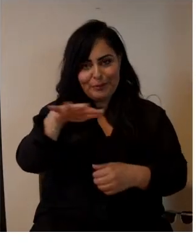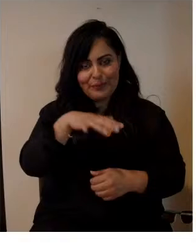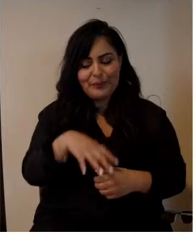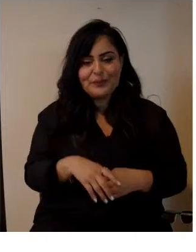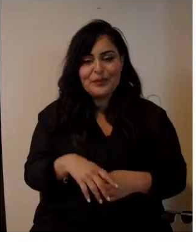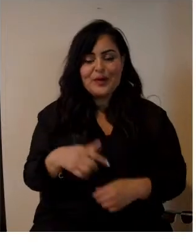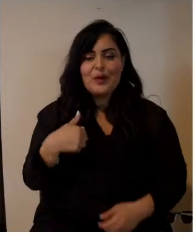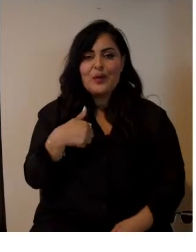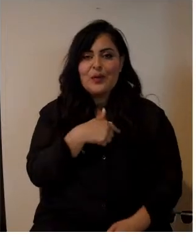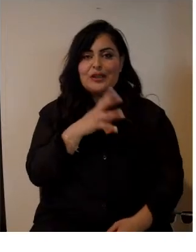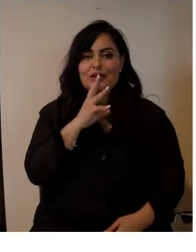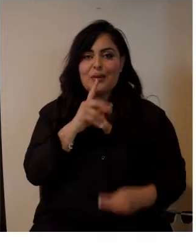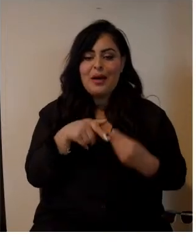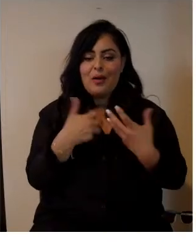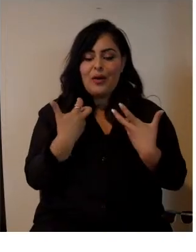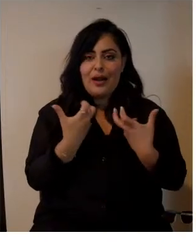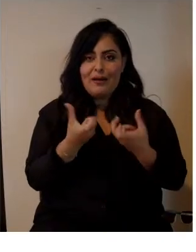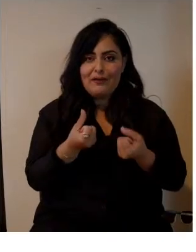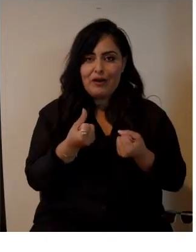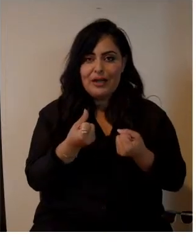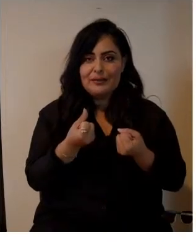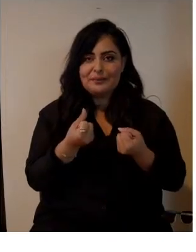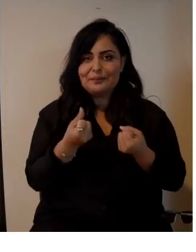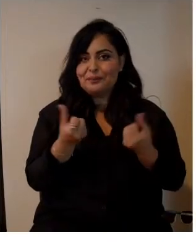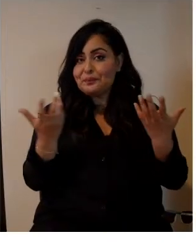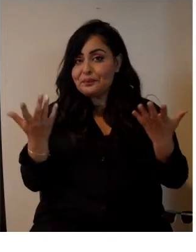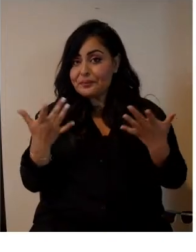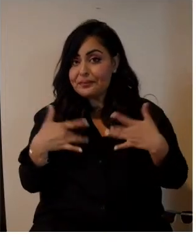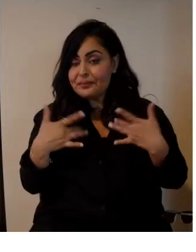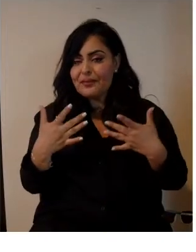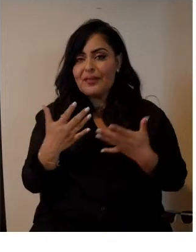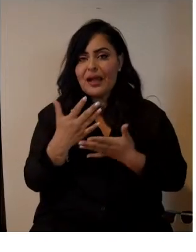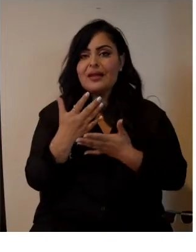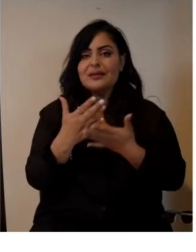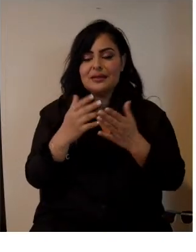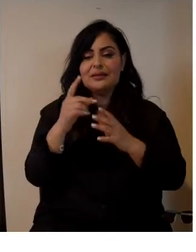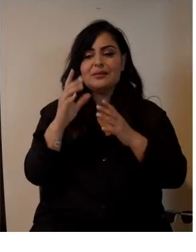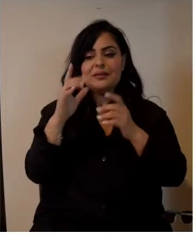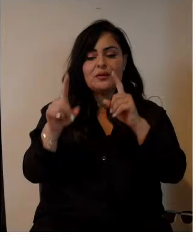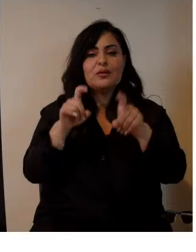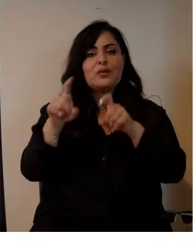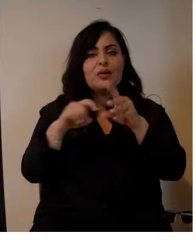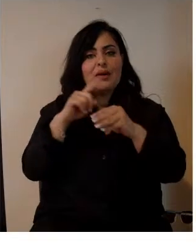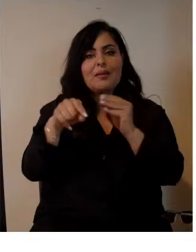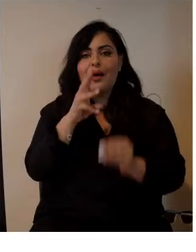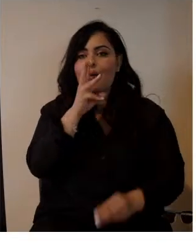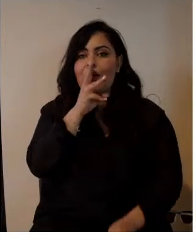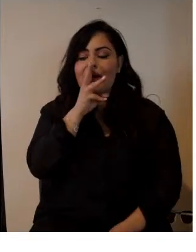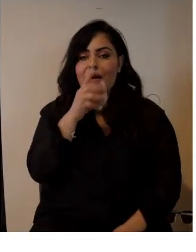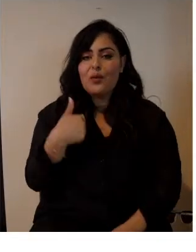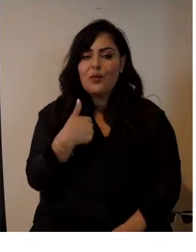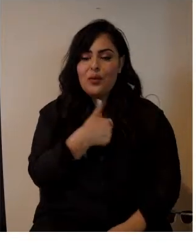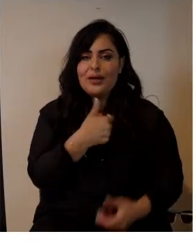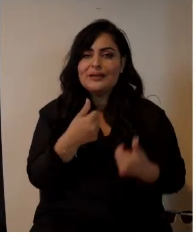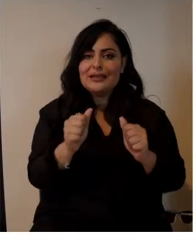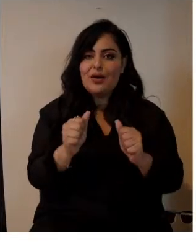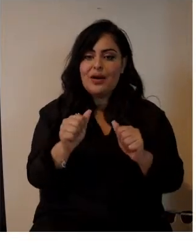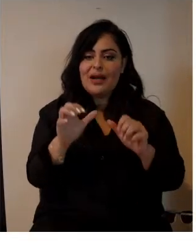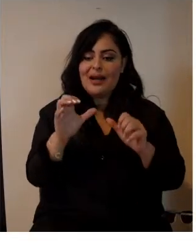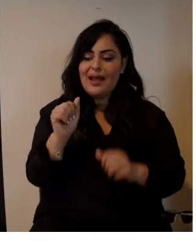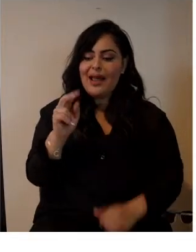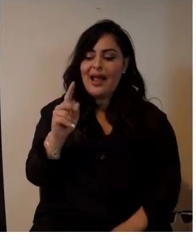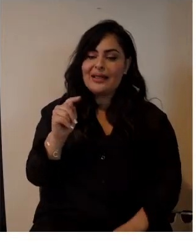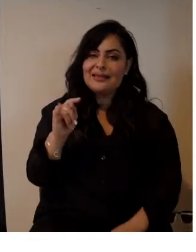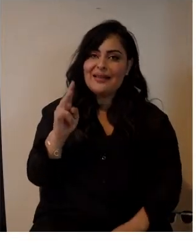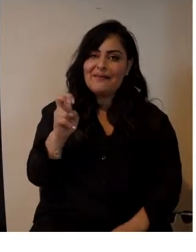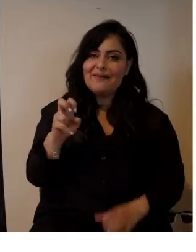little bit about recovery and where we are at that, and I understand there's a few questions about water, so I'll get to that in a second. We are still in an active incident, and I know a